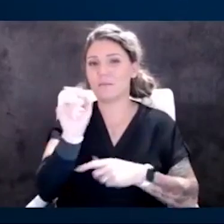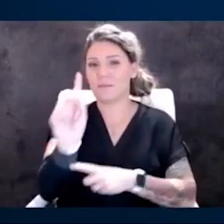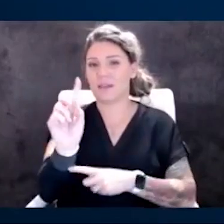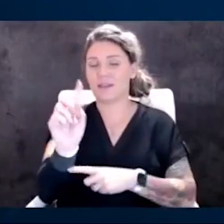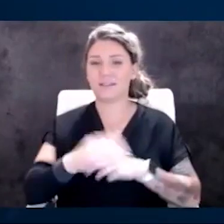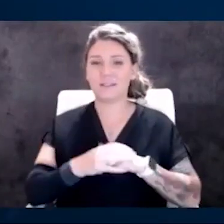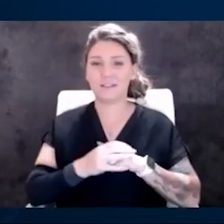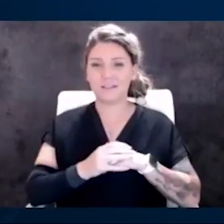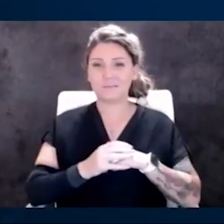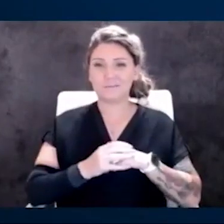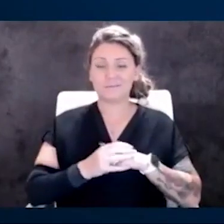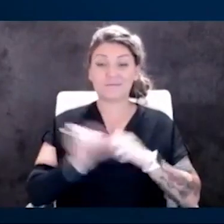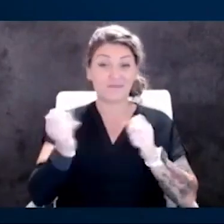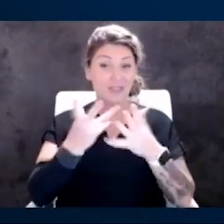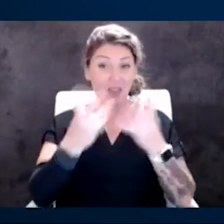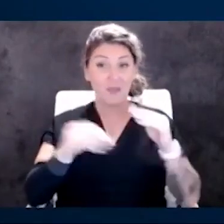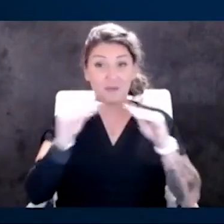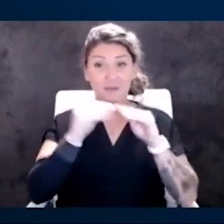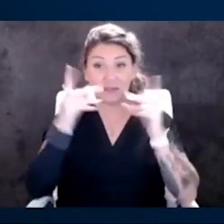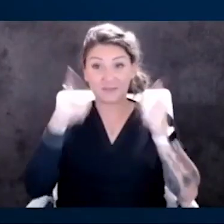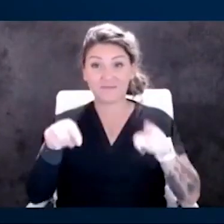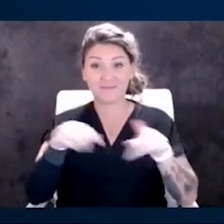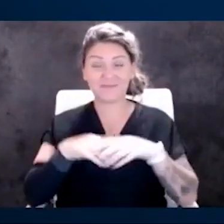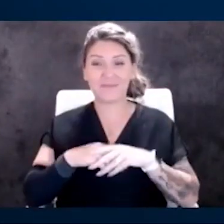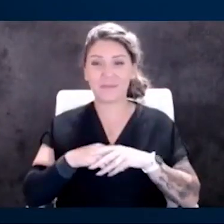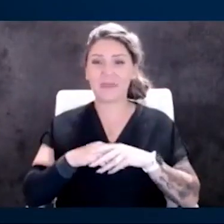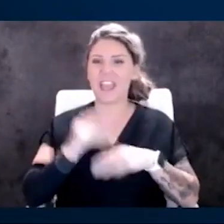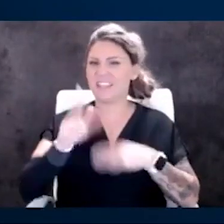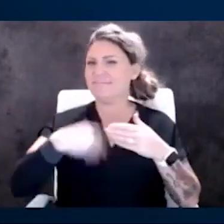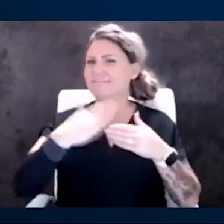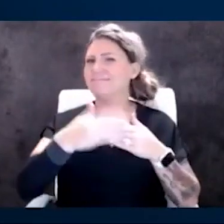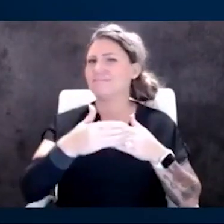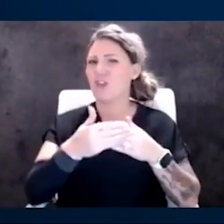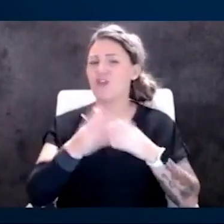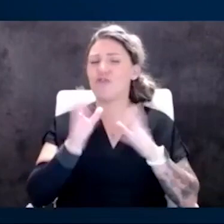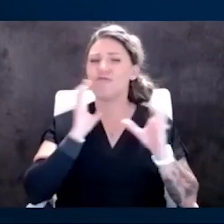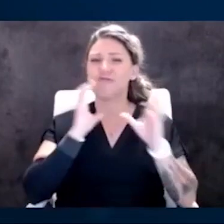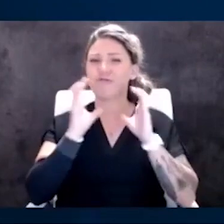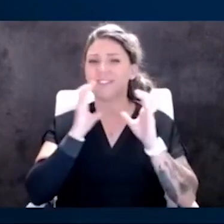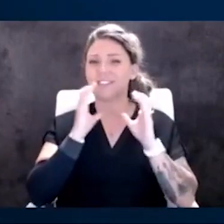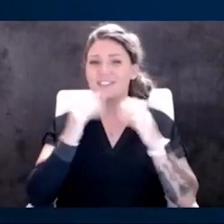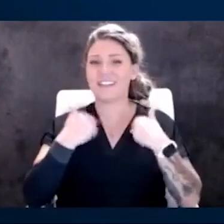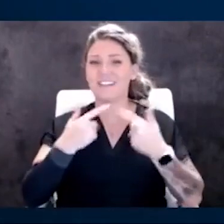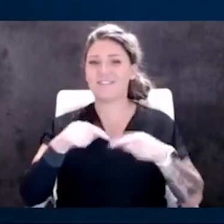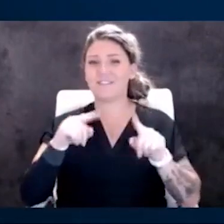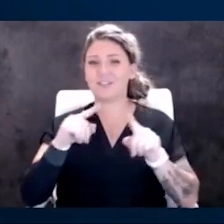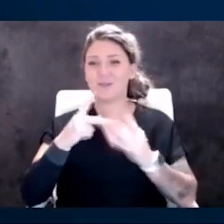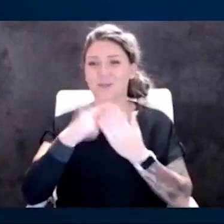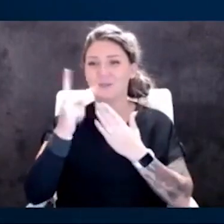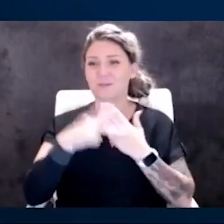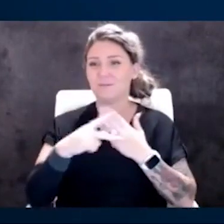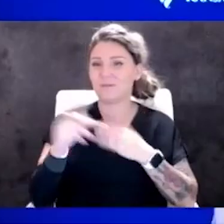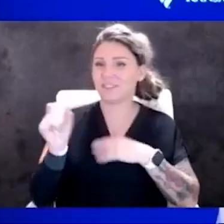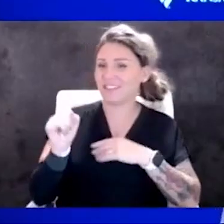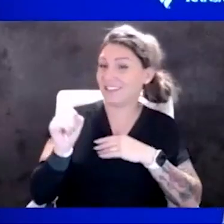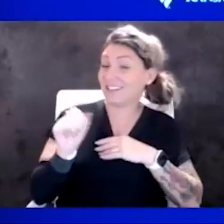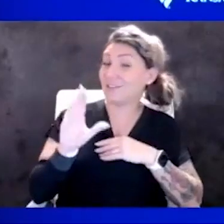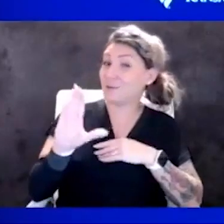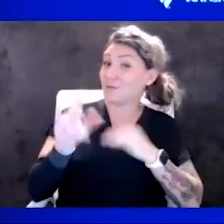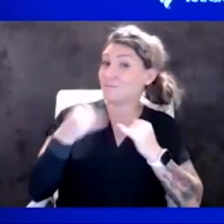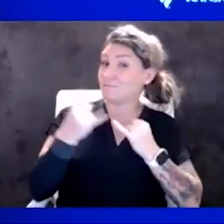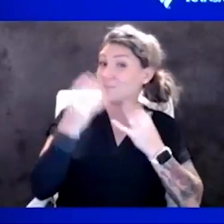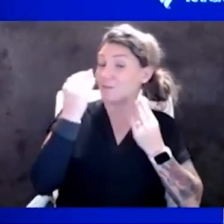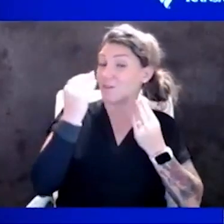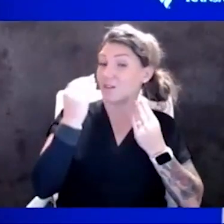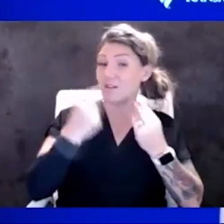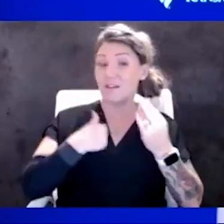lots more to come about that. That's a whole other conversation we need to have on this program. Yeah, Okay, final thoughts today. I think things are going